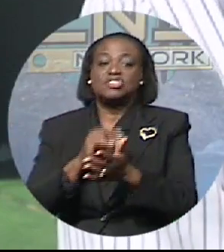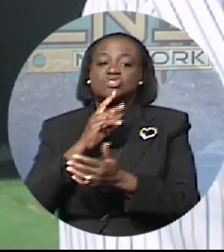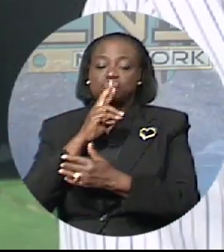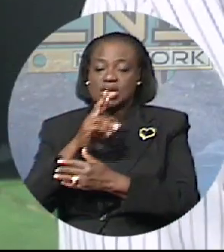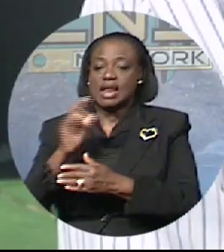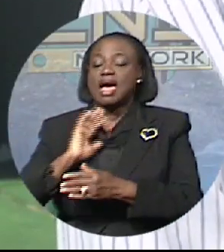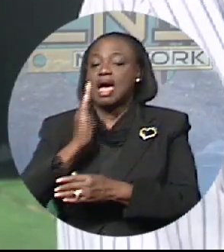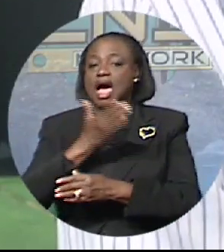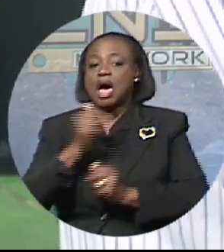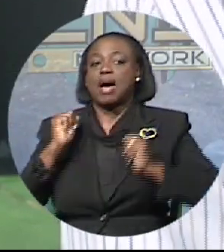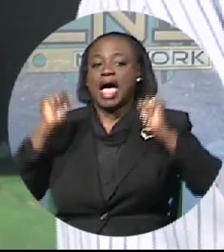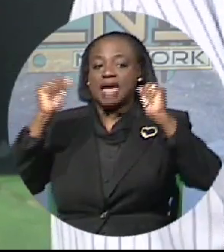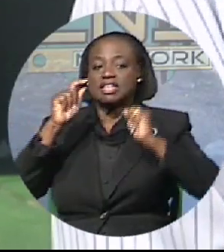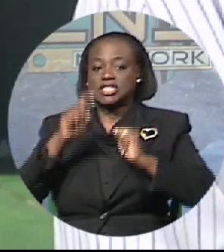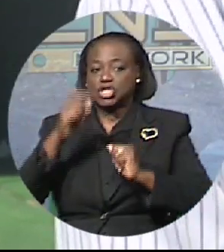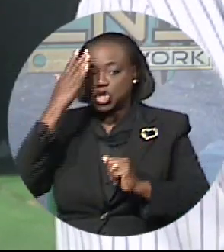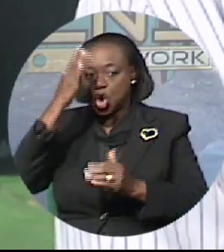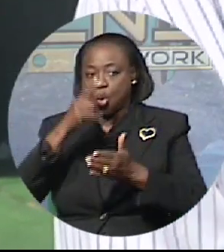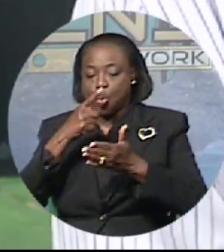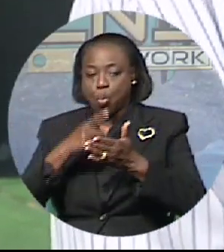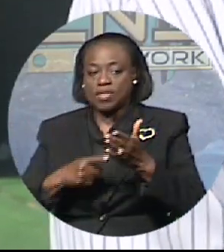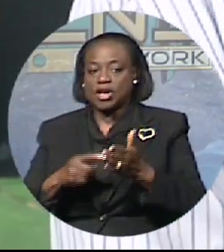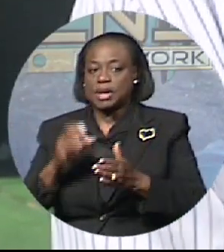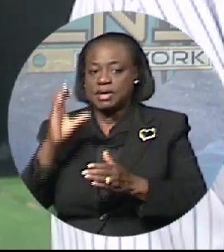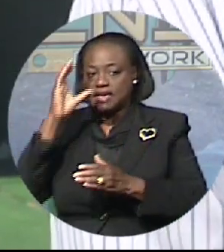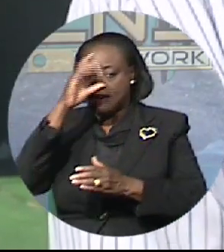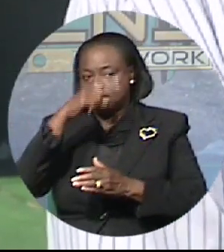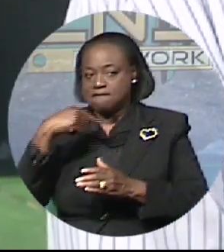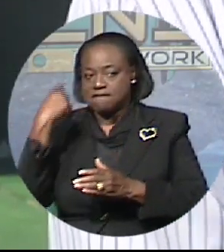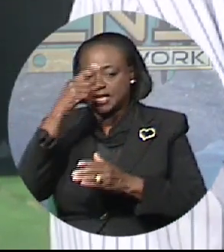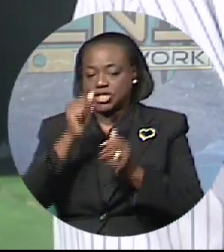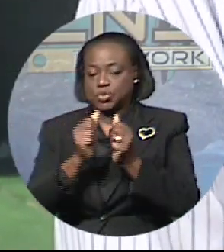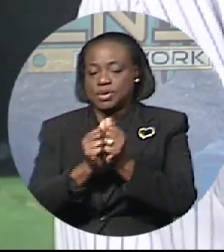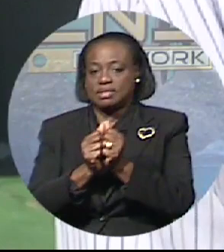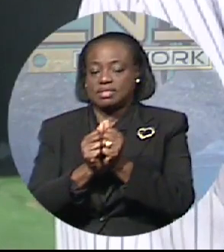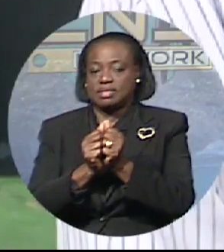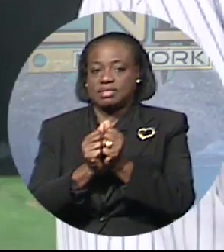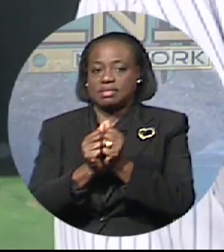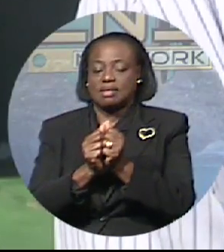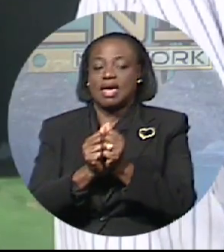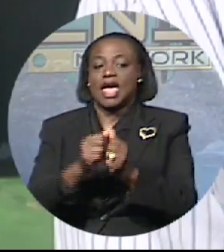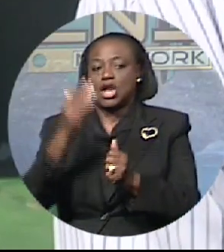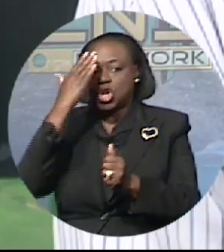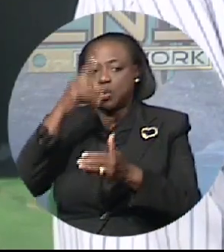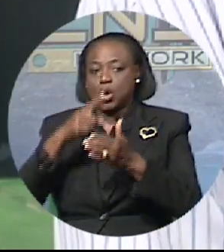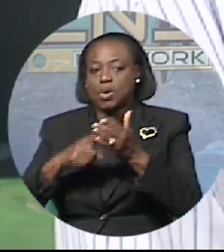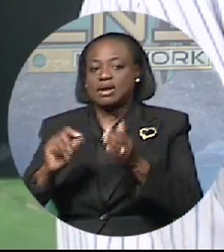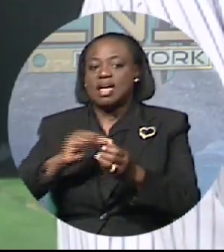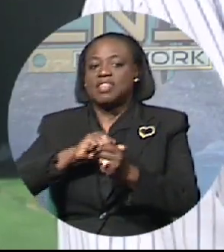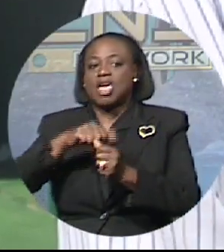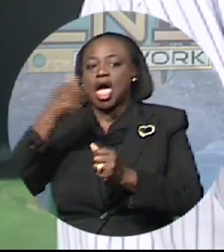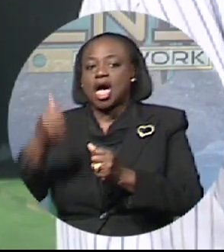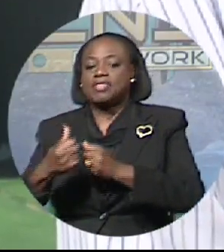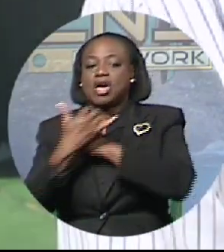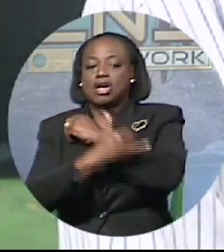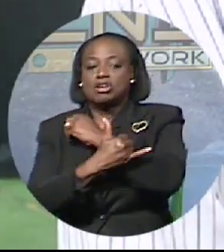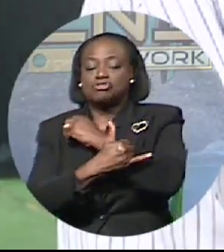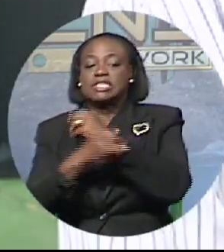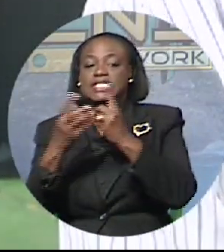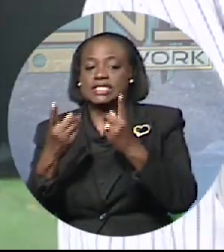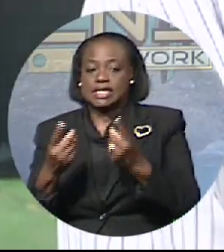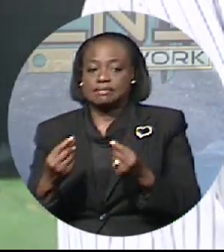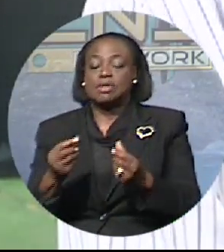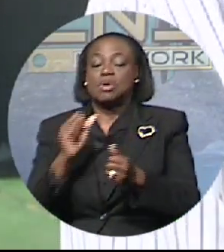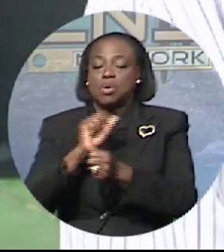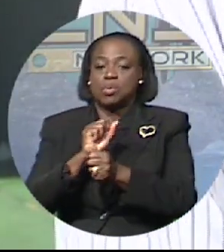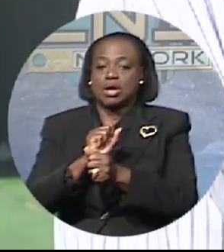athletes need to know what they're going to be faced with. And I think the incentive of knowing what the other countries would have done had worked to our